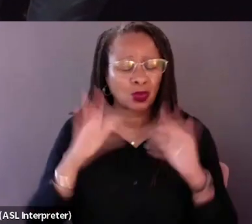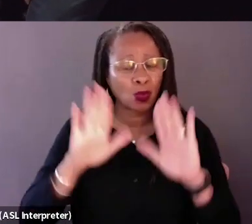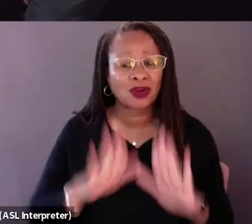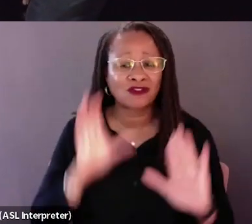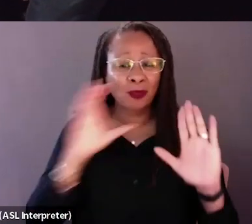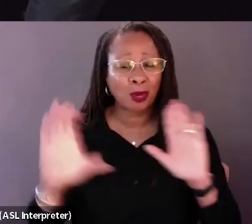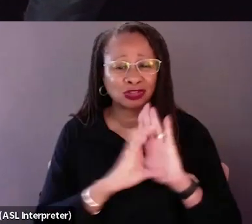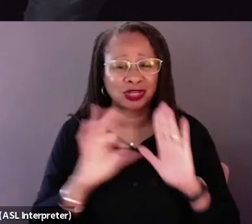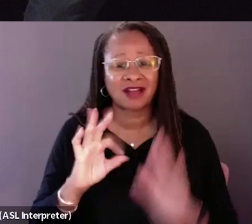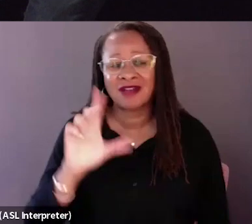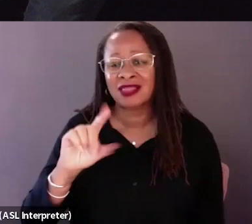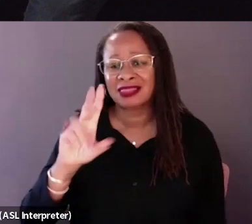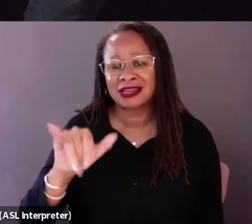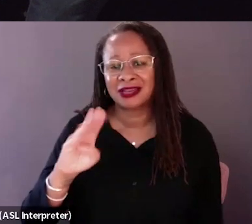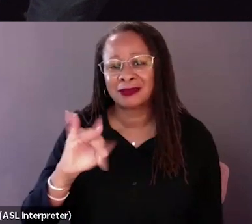portrait. And